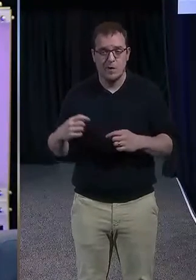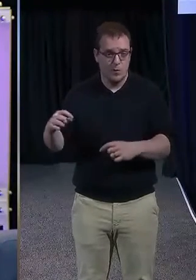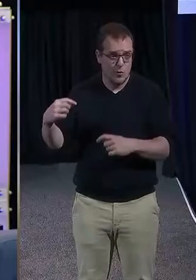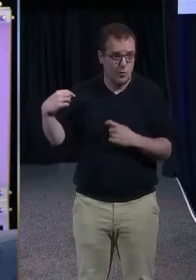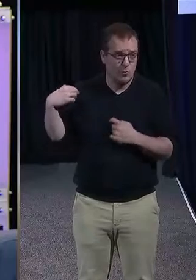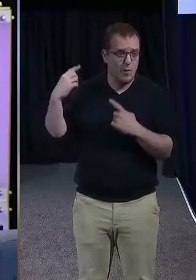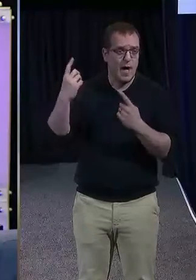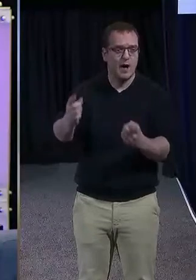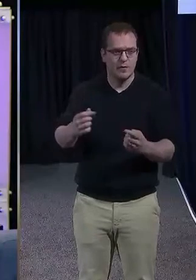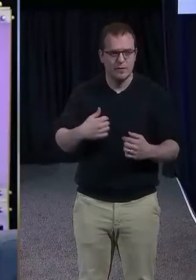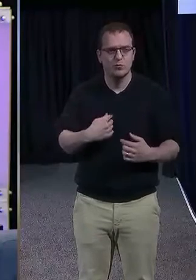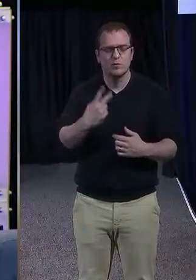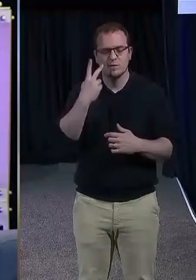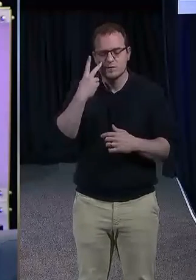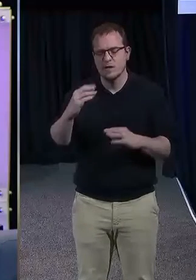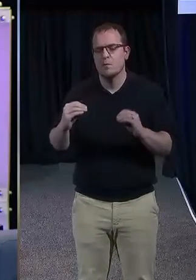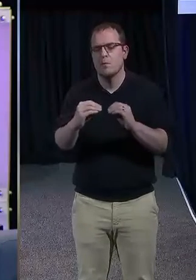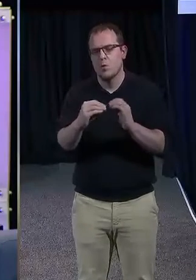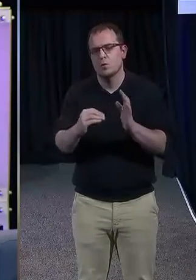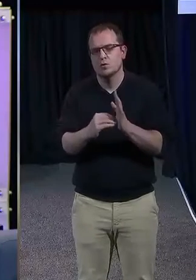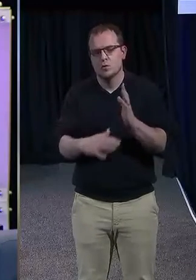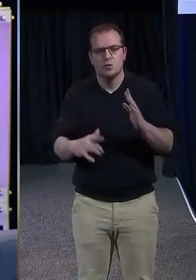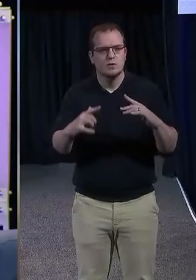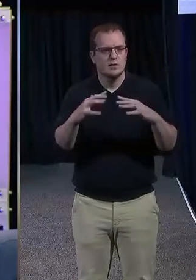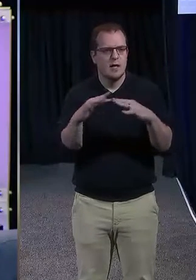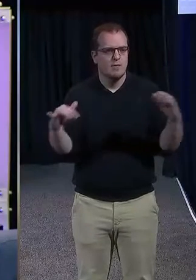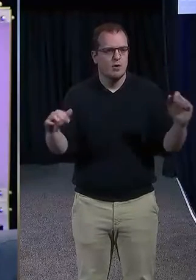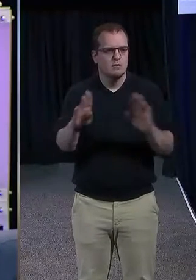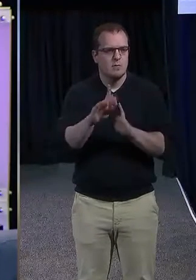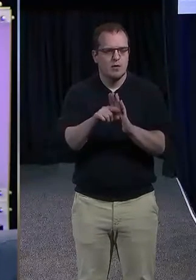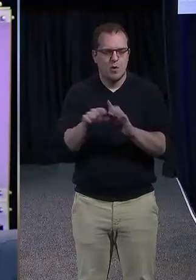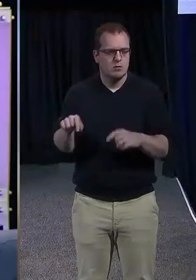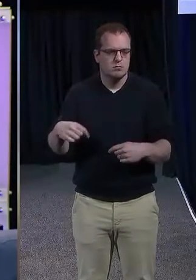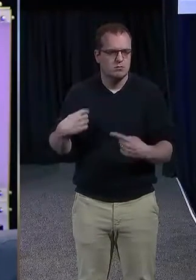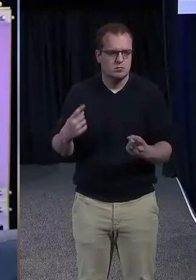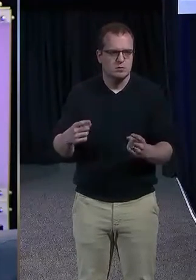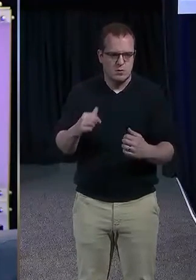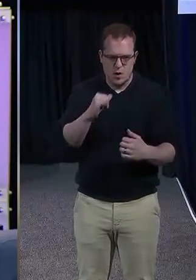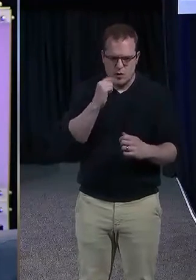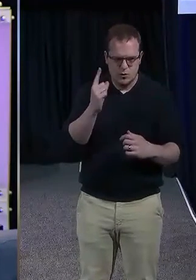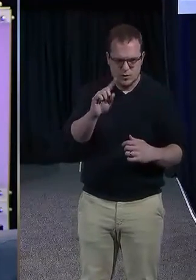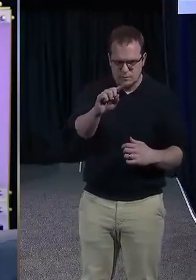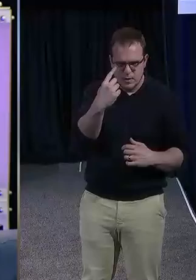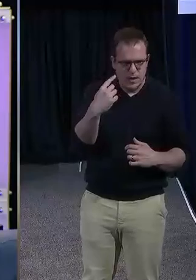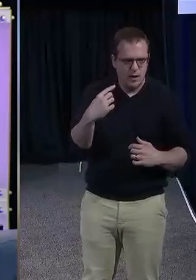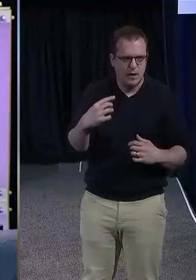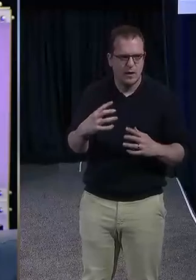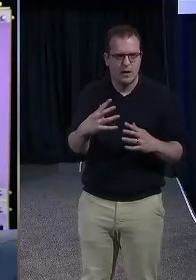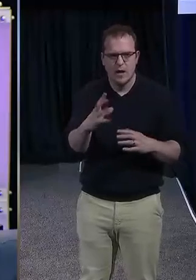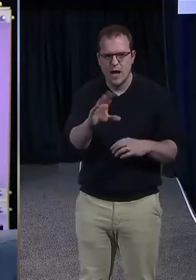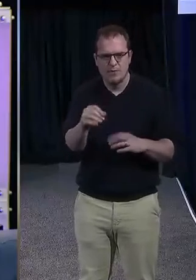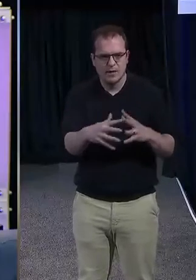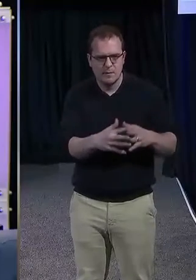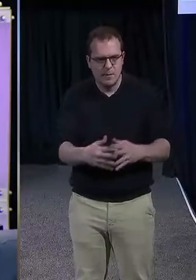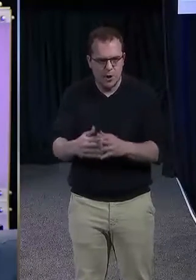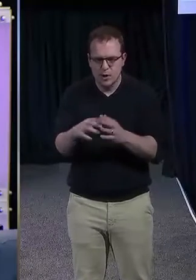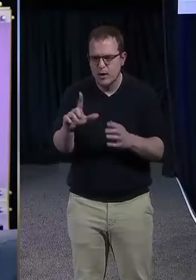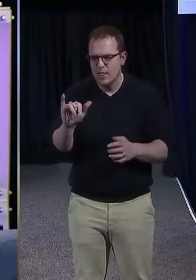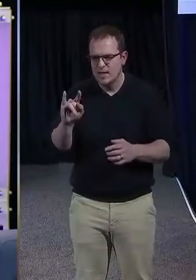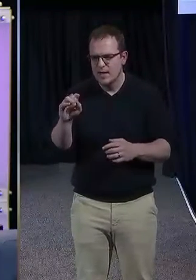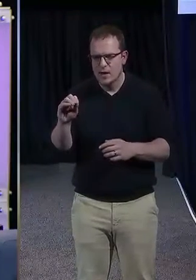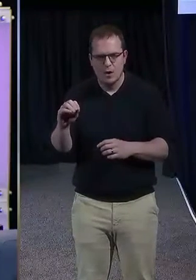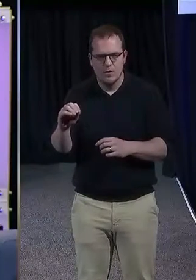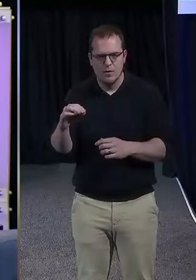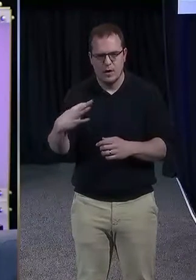seen more students of diverse backgrounds beyond Black and African American or Latino to begin to apply